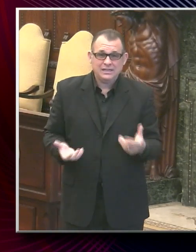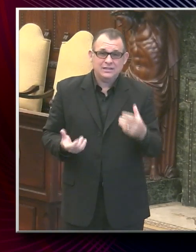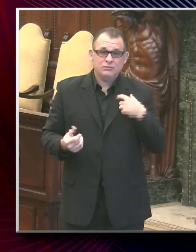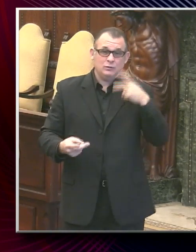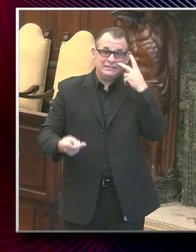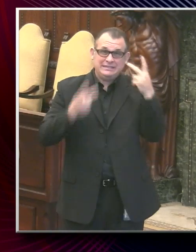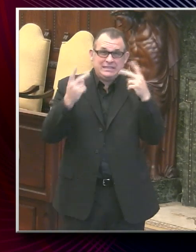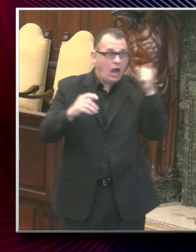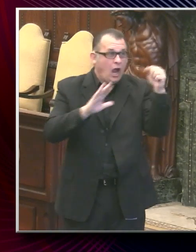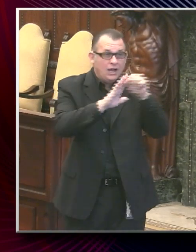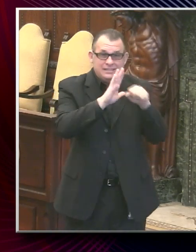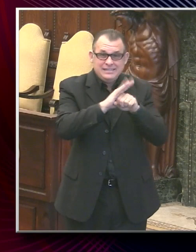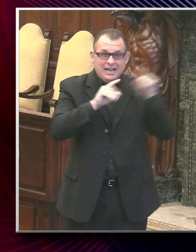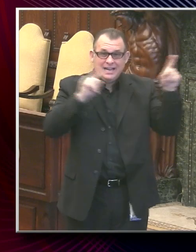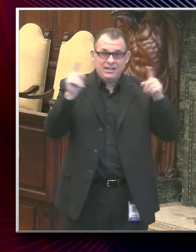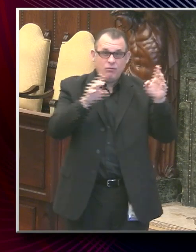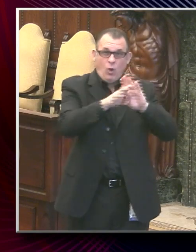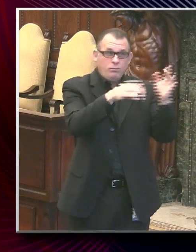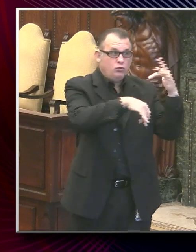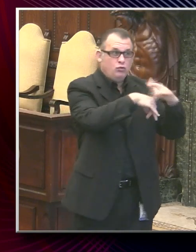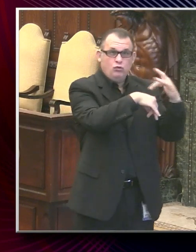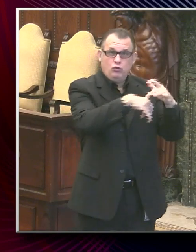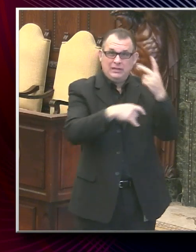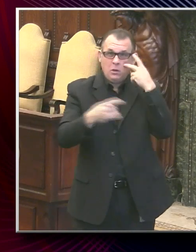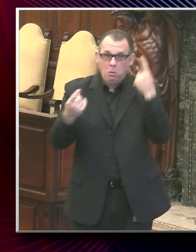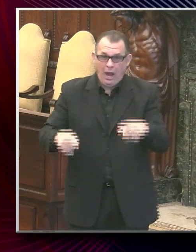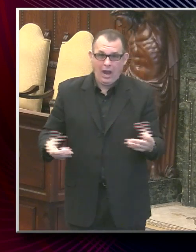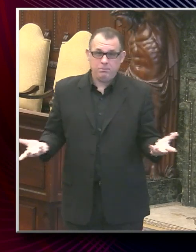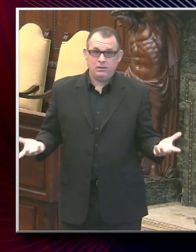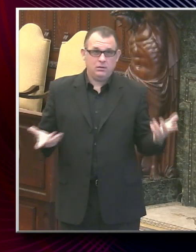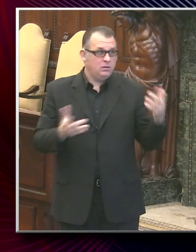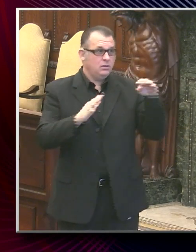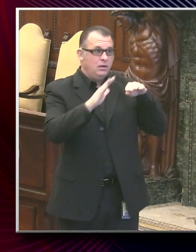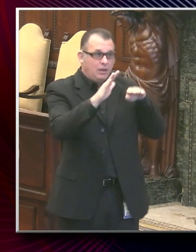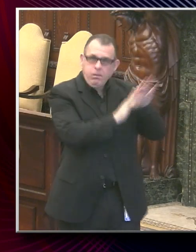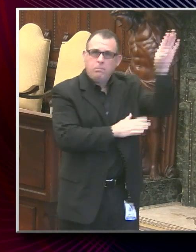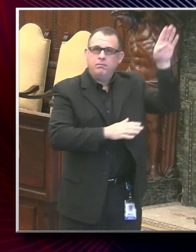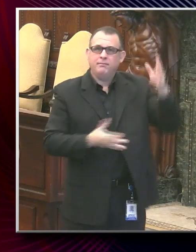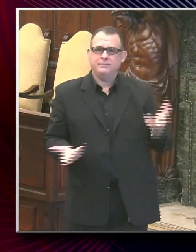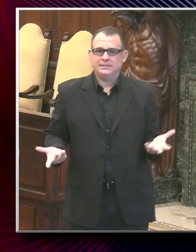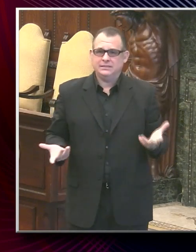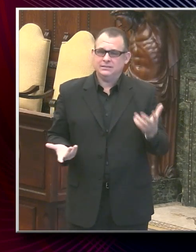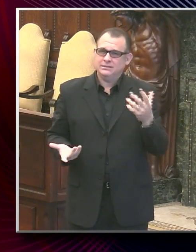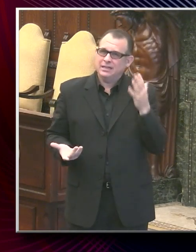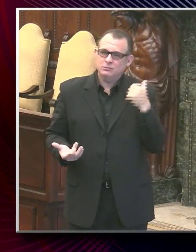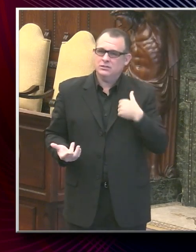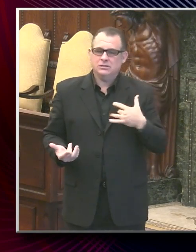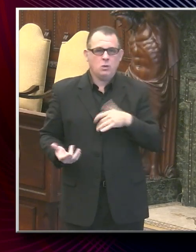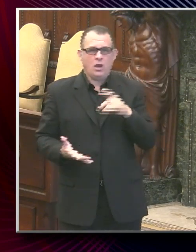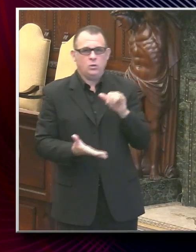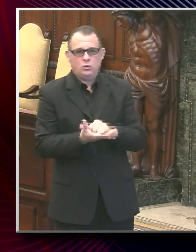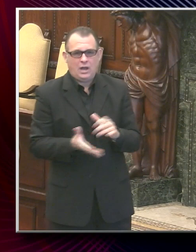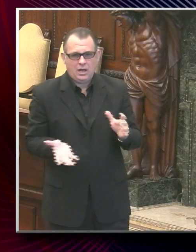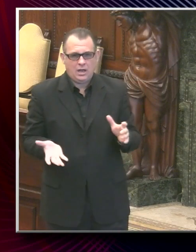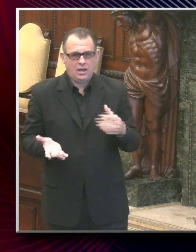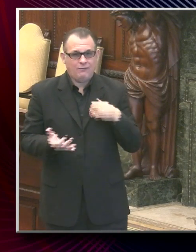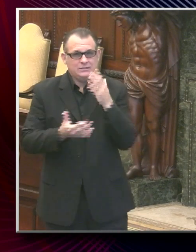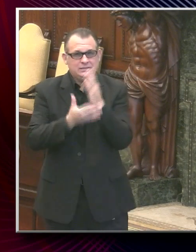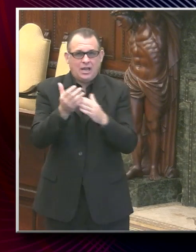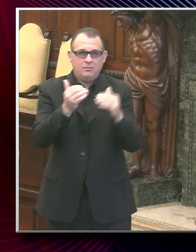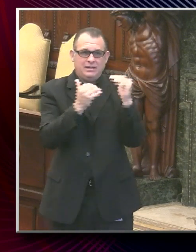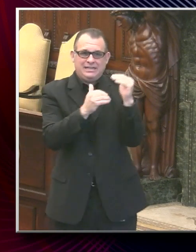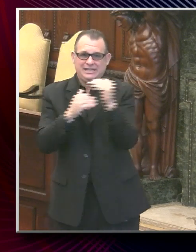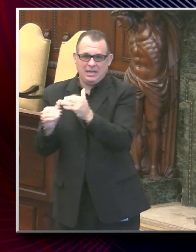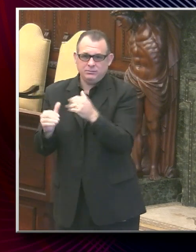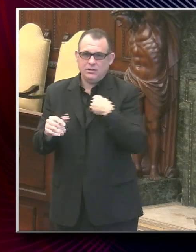up early somehow thought it was magically going to go away. And so we're going to have some restrictions on our activities